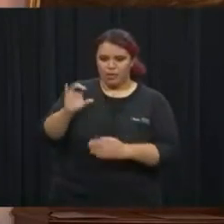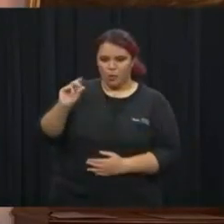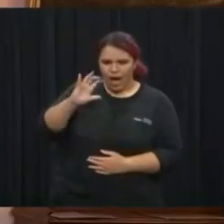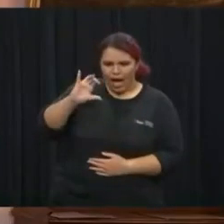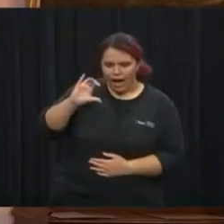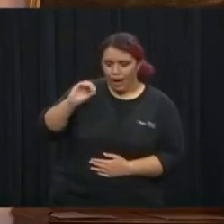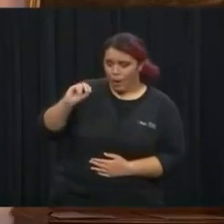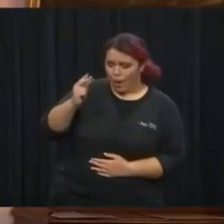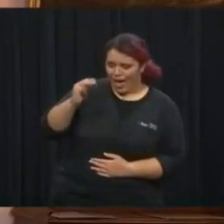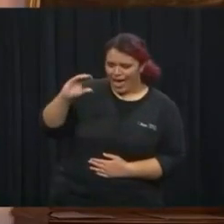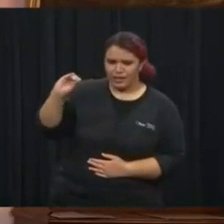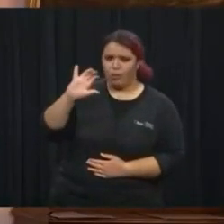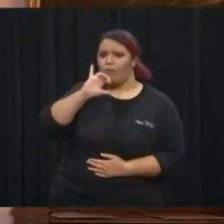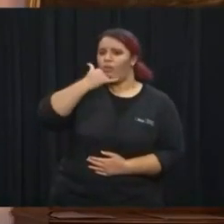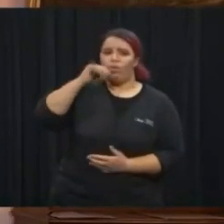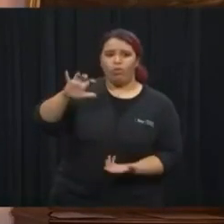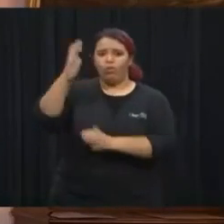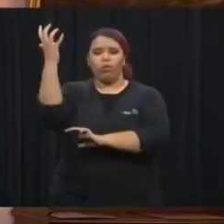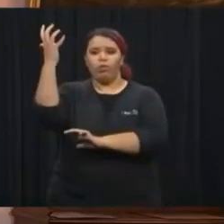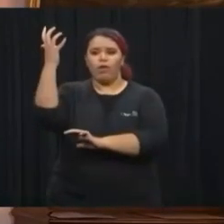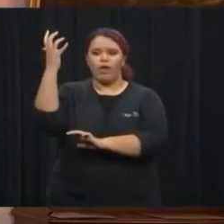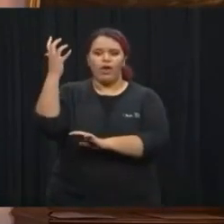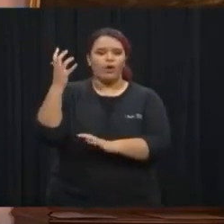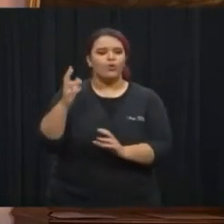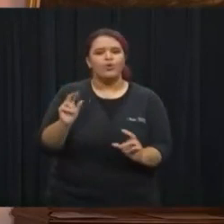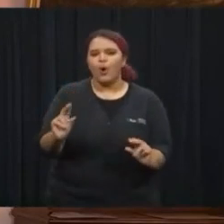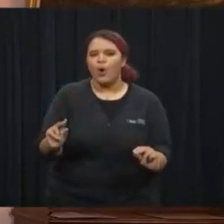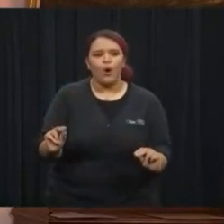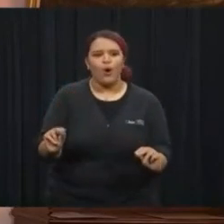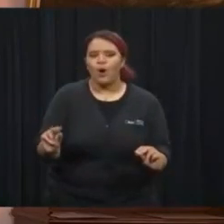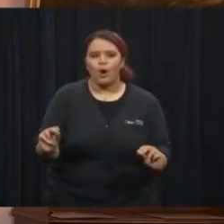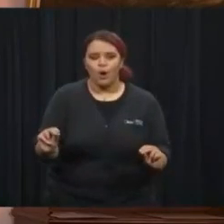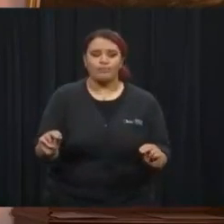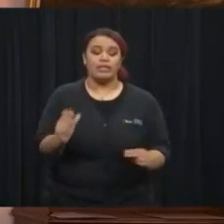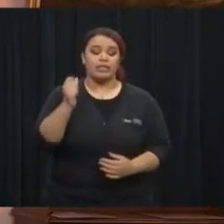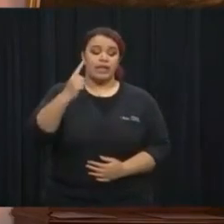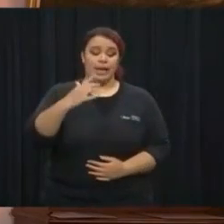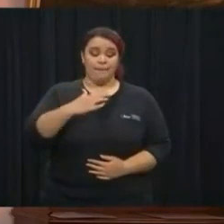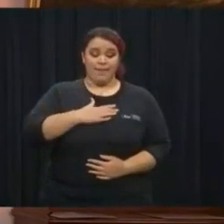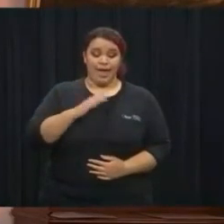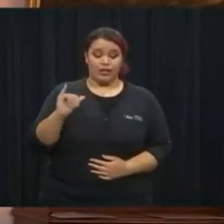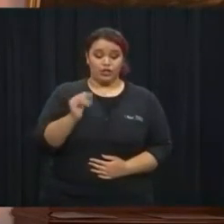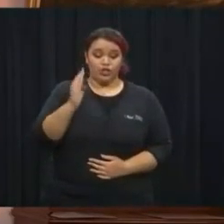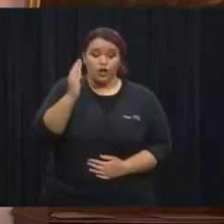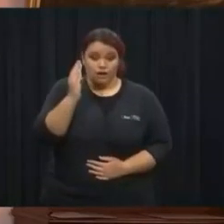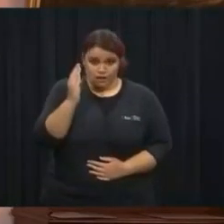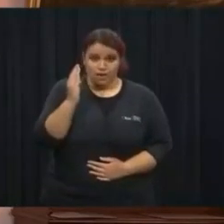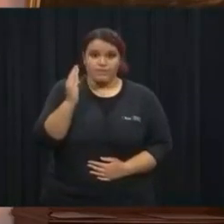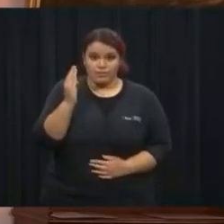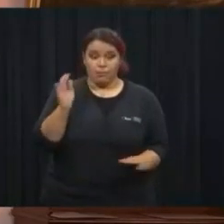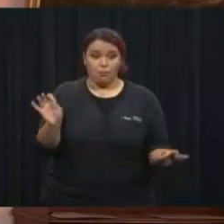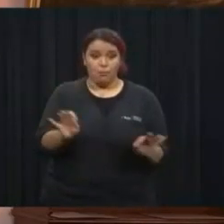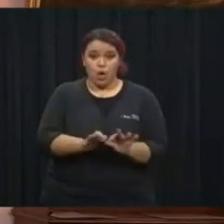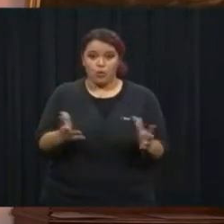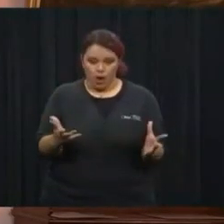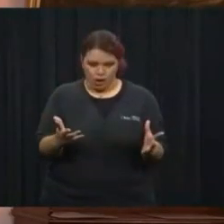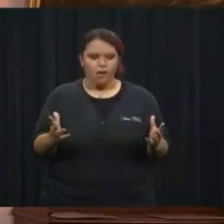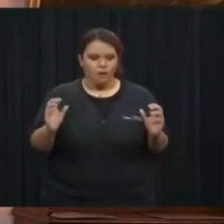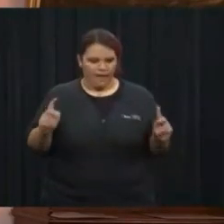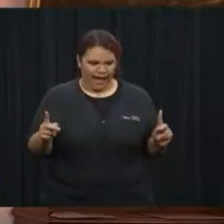us will stay at home with this, and we will, recover, and we'll watch for signs of it worsening to go to the